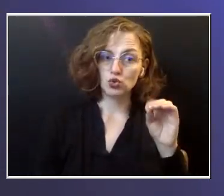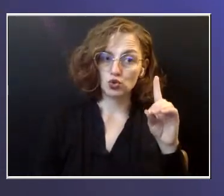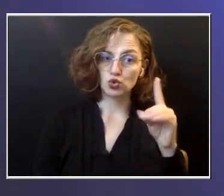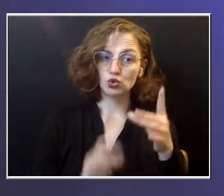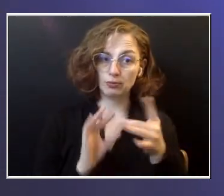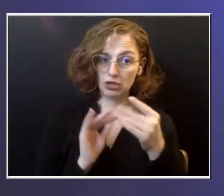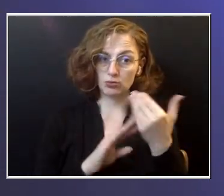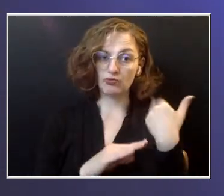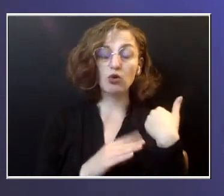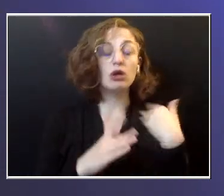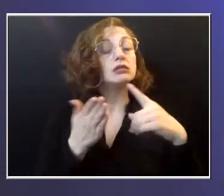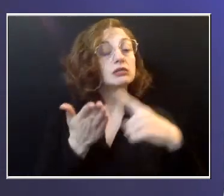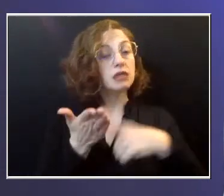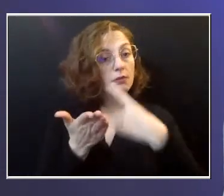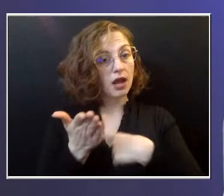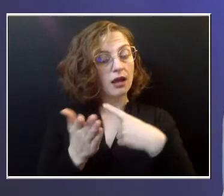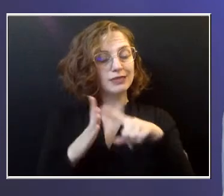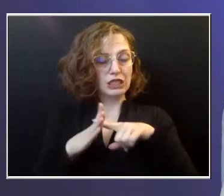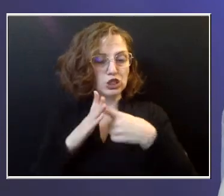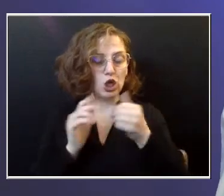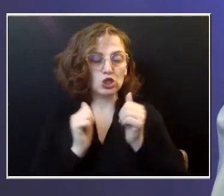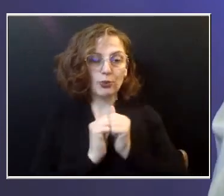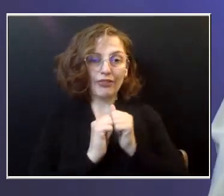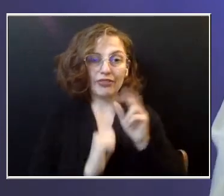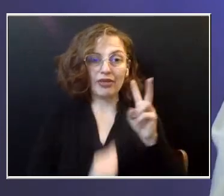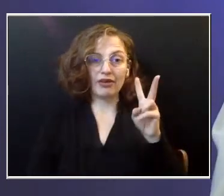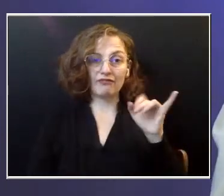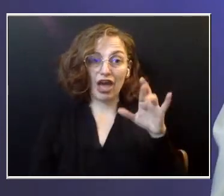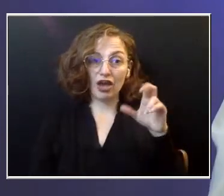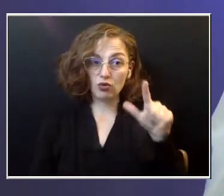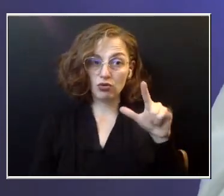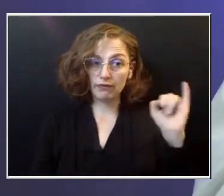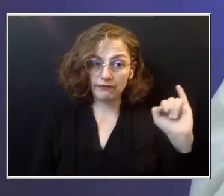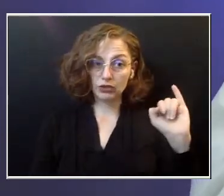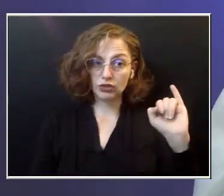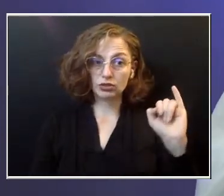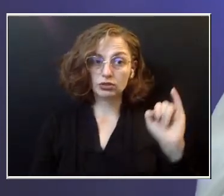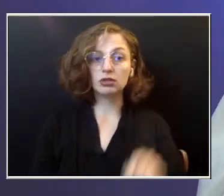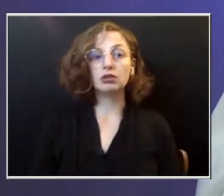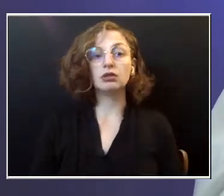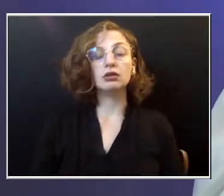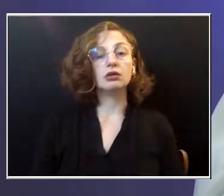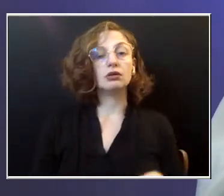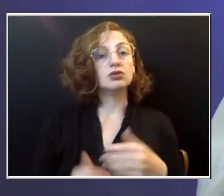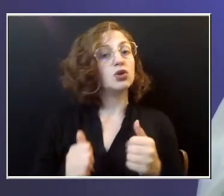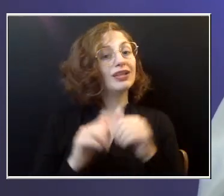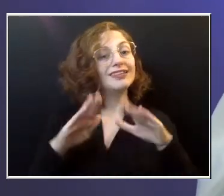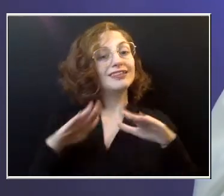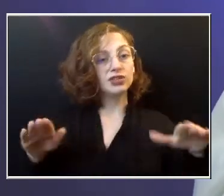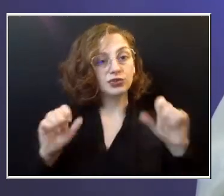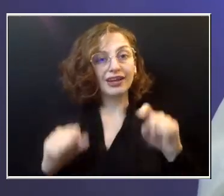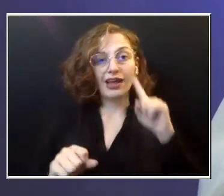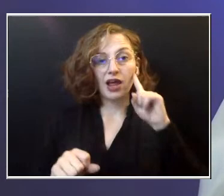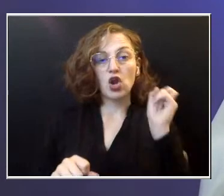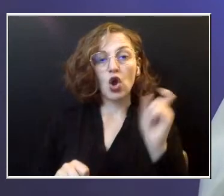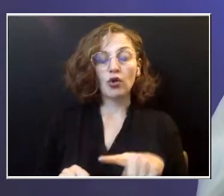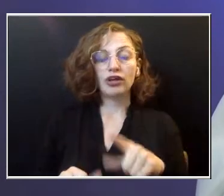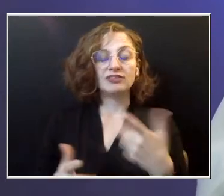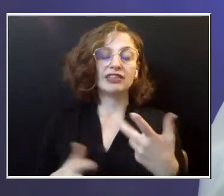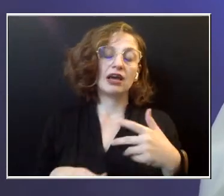infection or some kind of infection, and in children, they can become lethargic. They may not want to eat or drink, and with that can